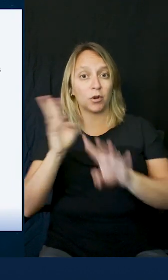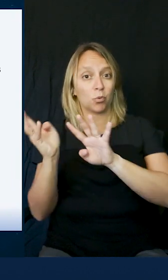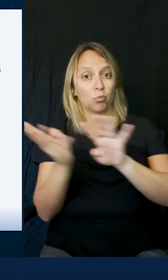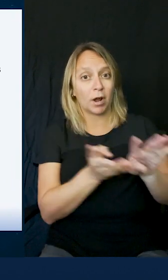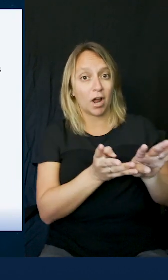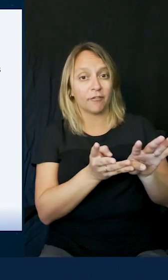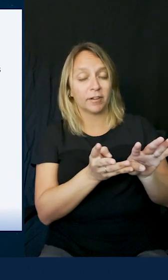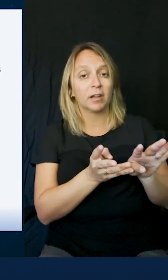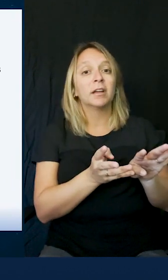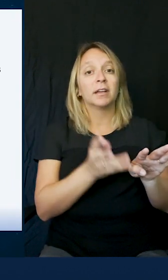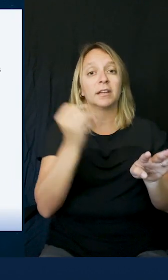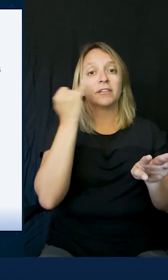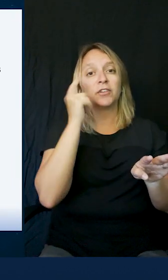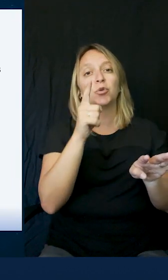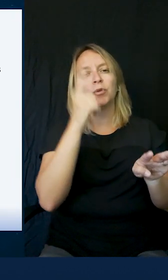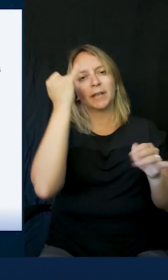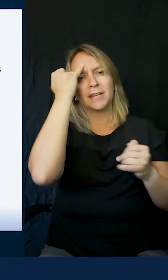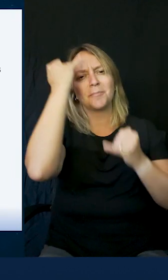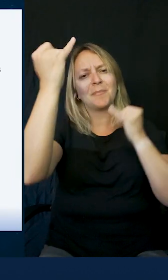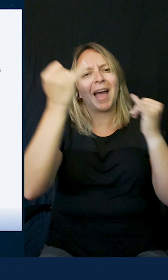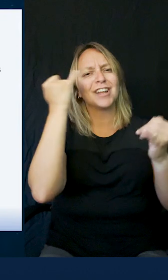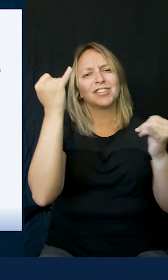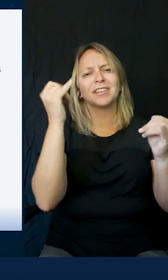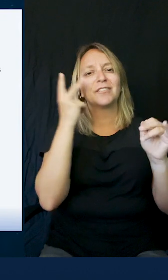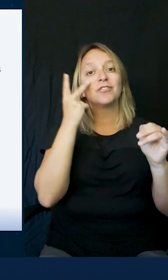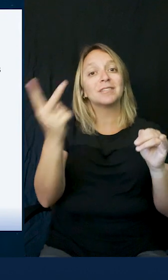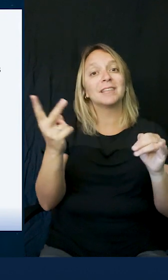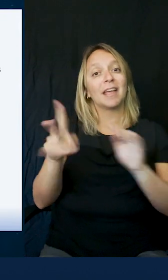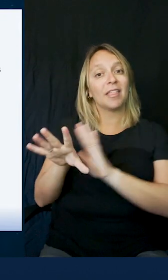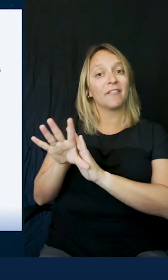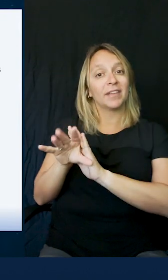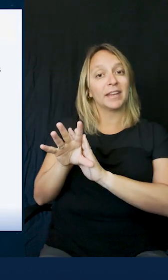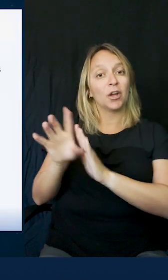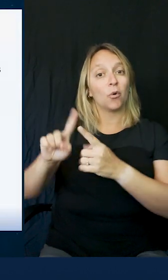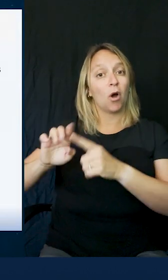you can imagine, if you look at the video on the right here,